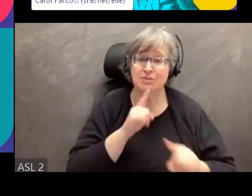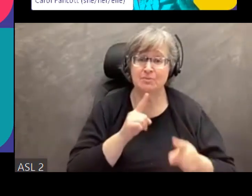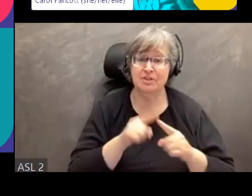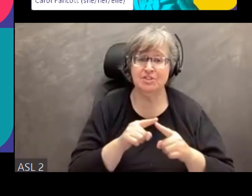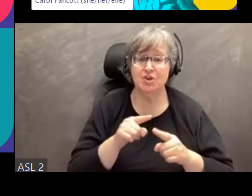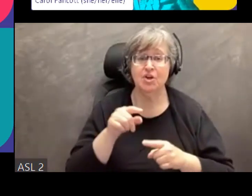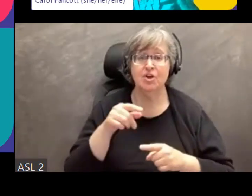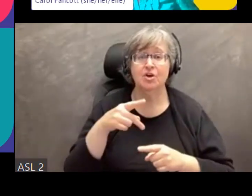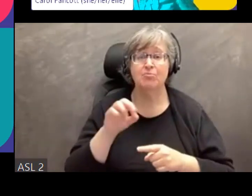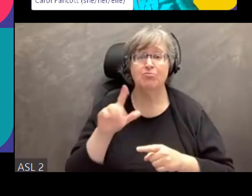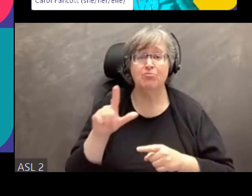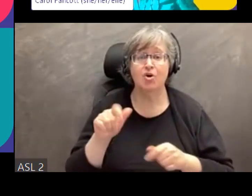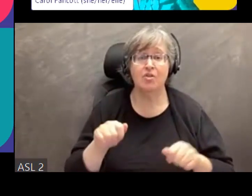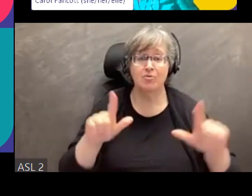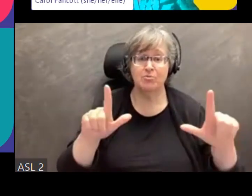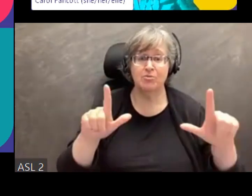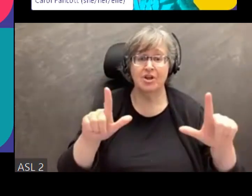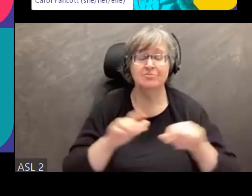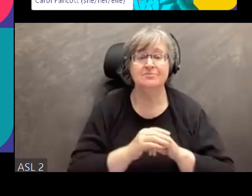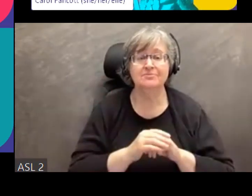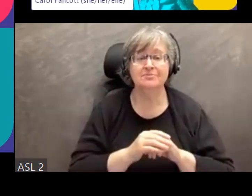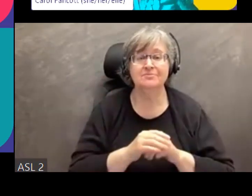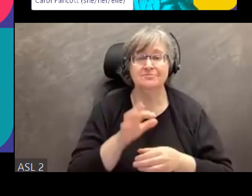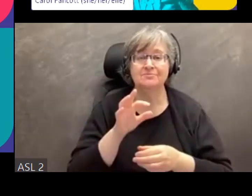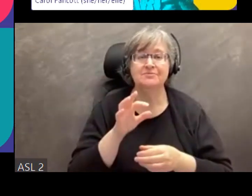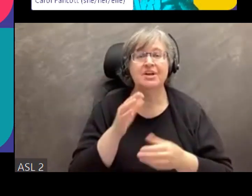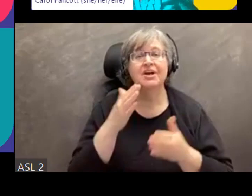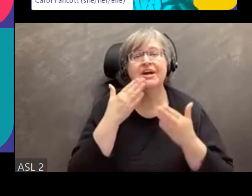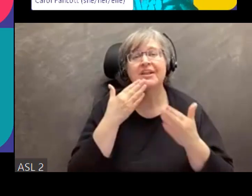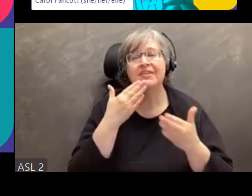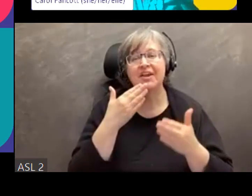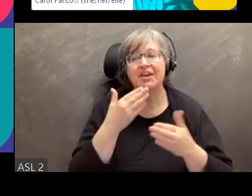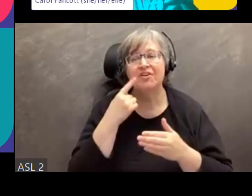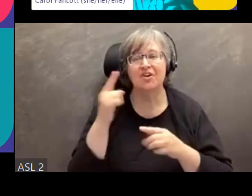that you respond to the poll that is on the screen. And again, a final thank you